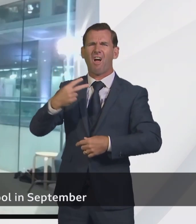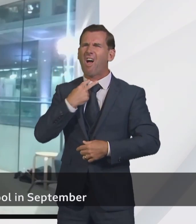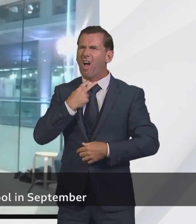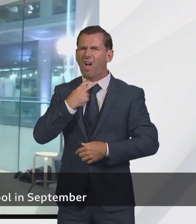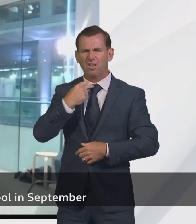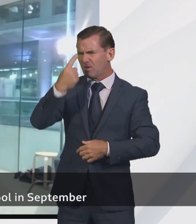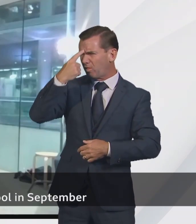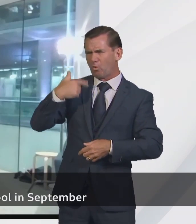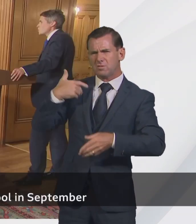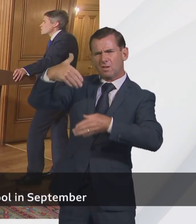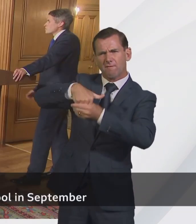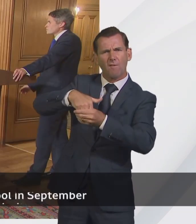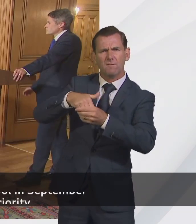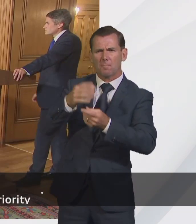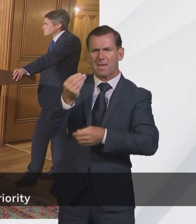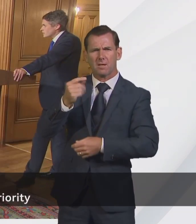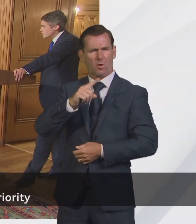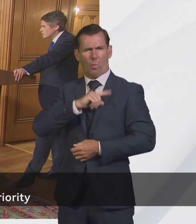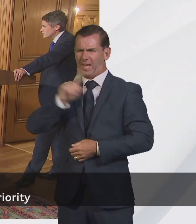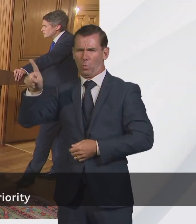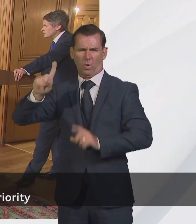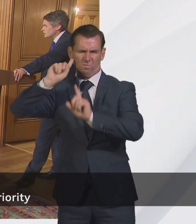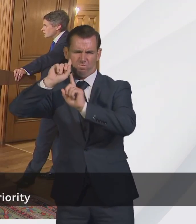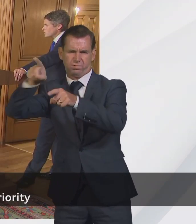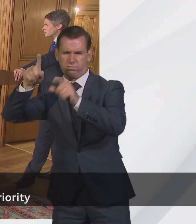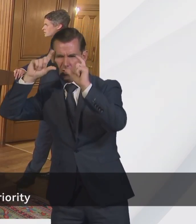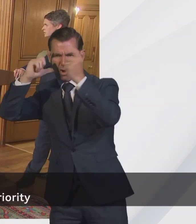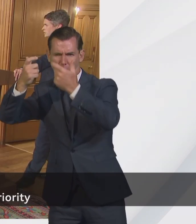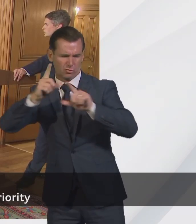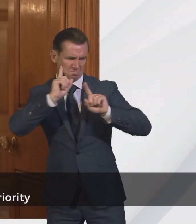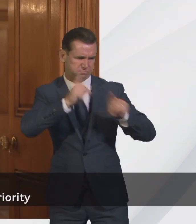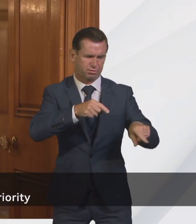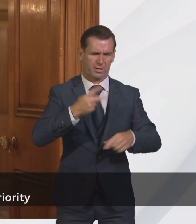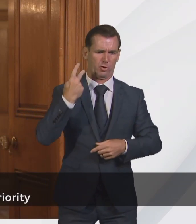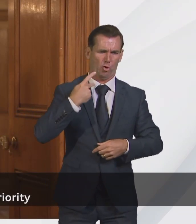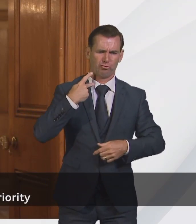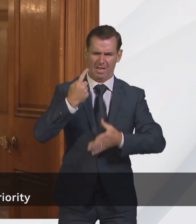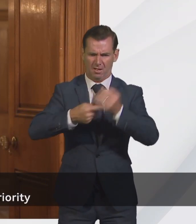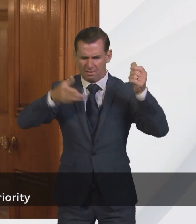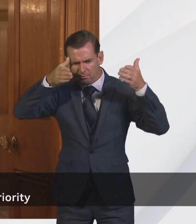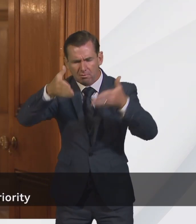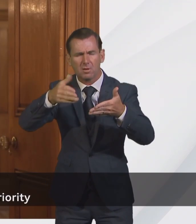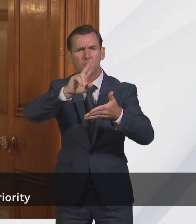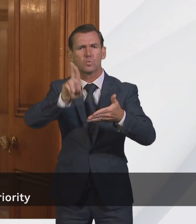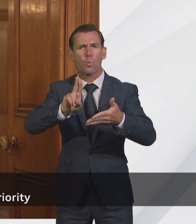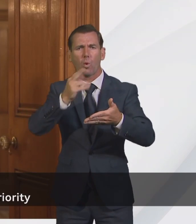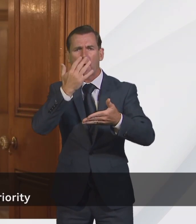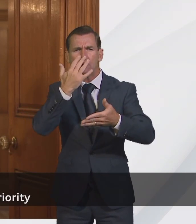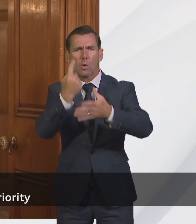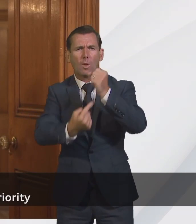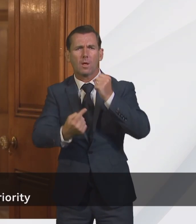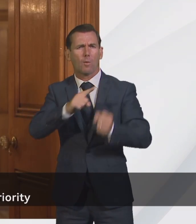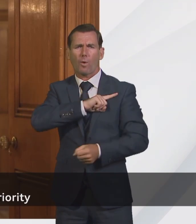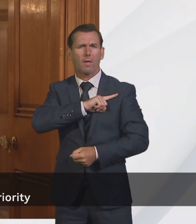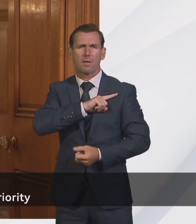get some of this money. So why have they been cut out at the last minute? Well, what we see, and you've probably seen it yourself,